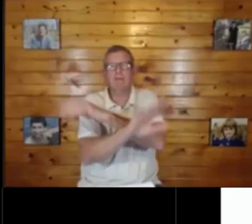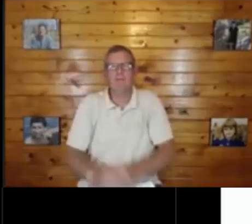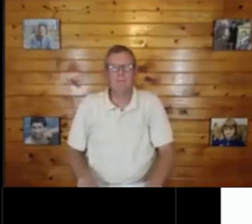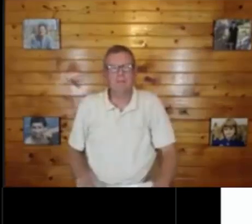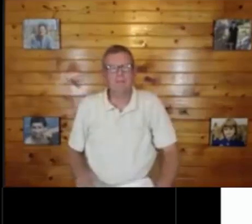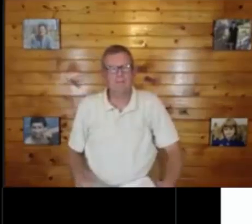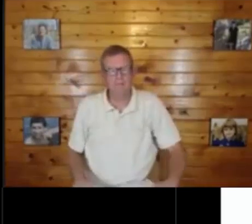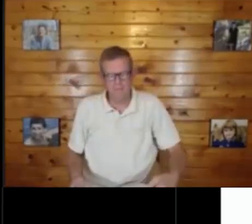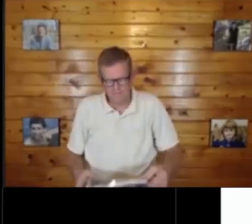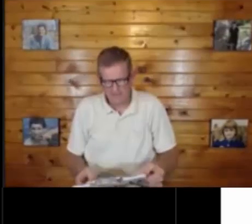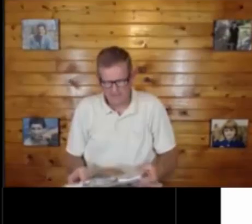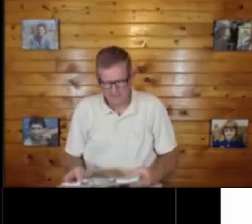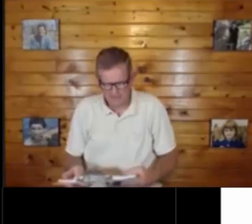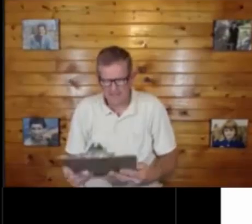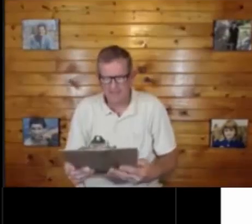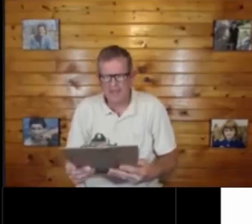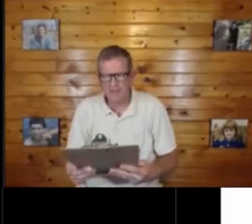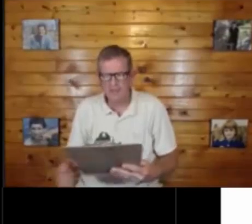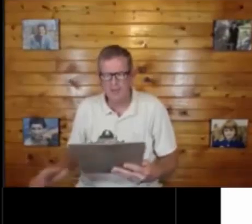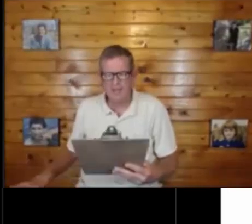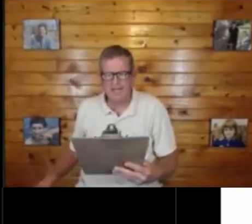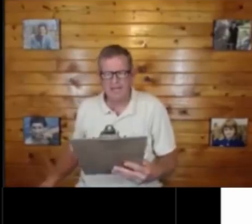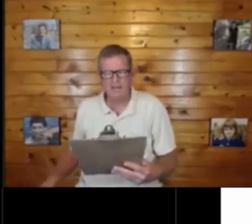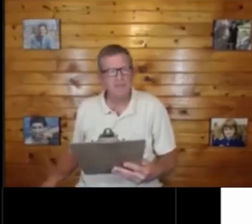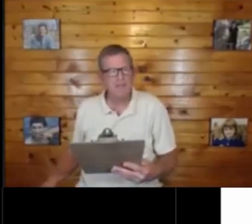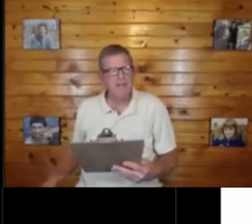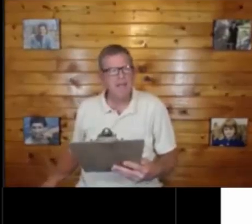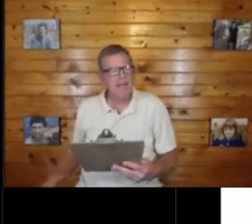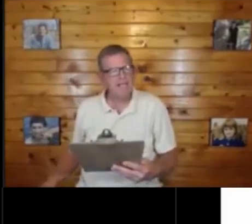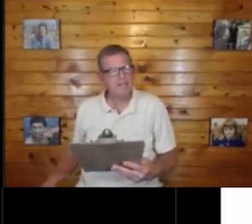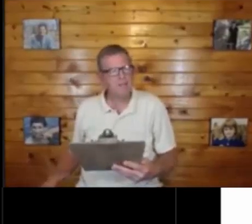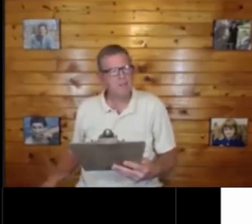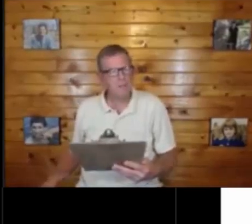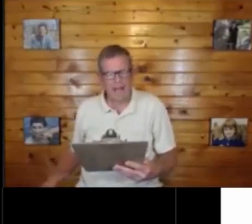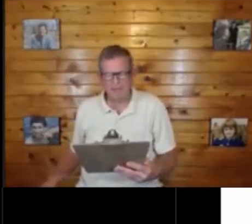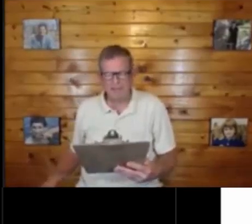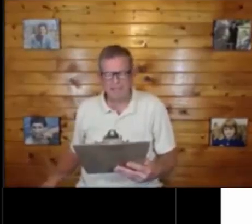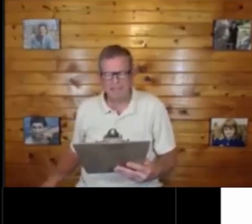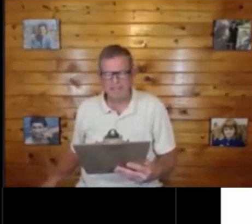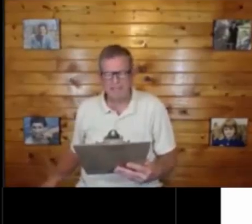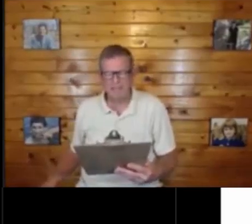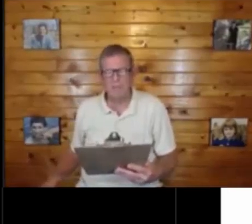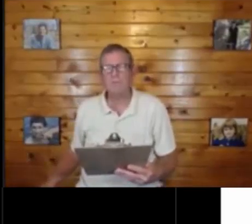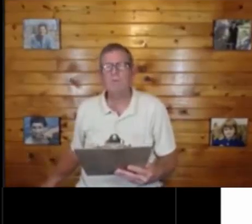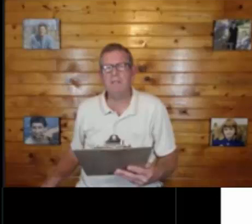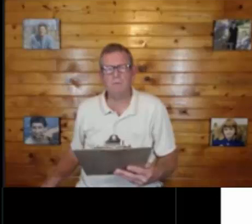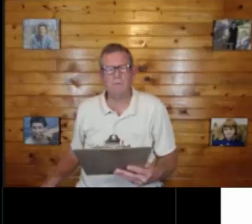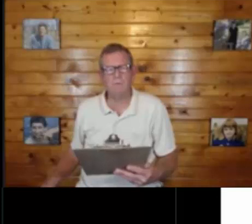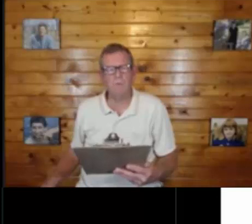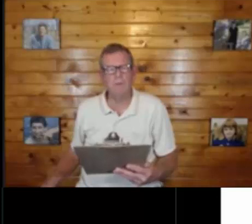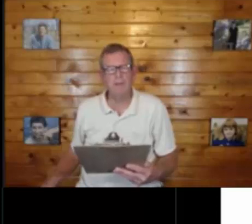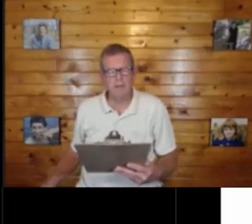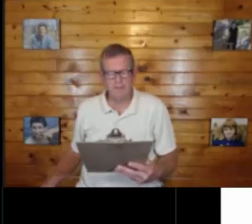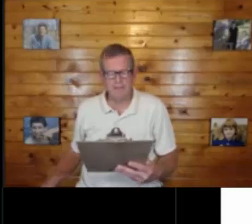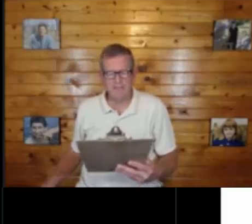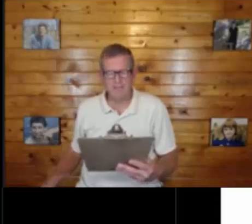and then the subject. Let's see if you've caught on to that. Here we go. A. Est-ce que tu habitais dans une